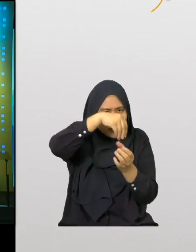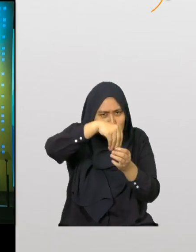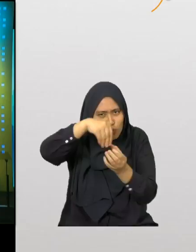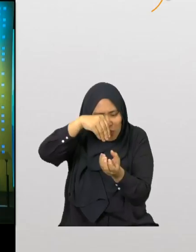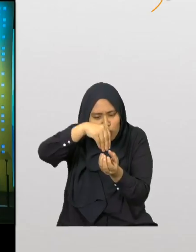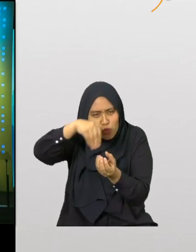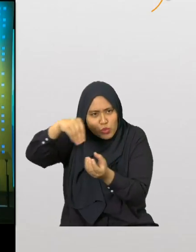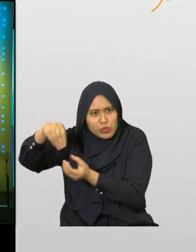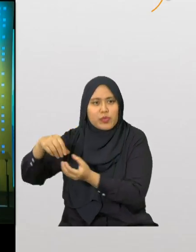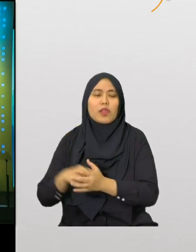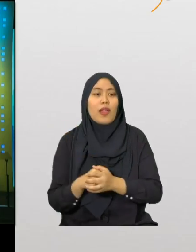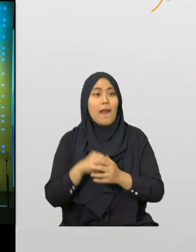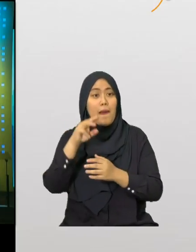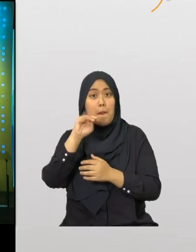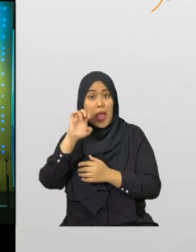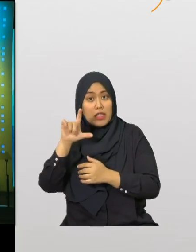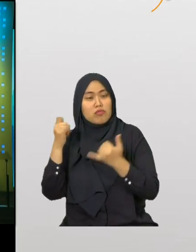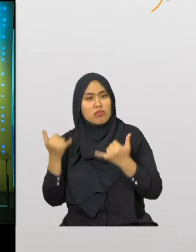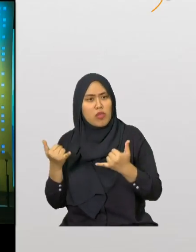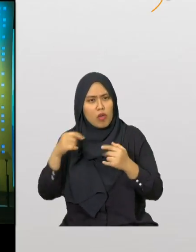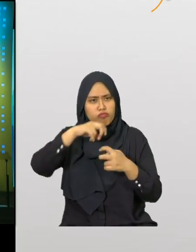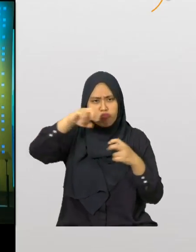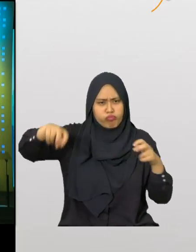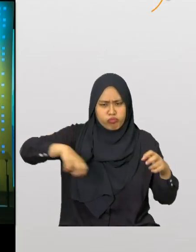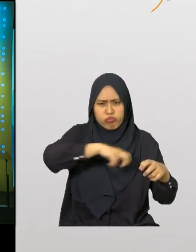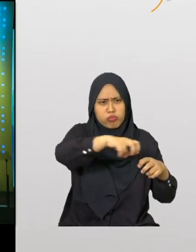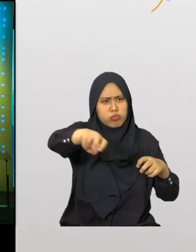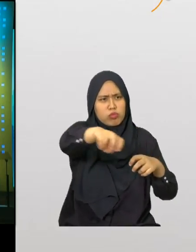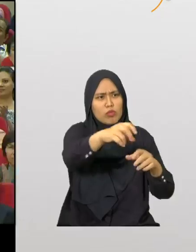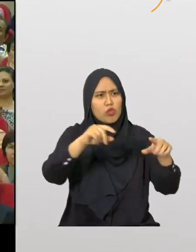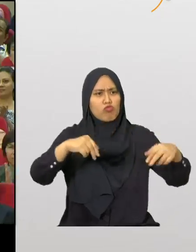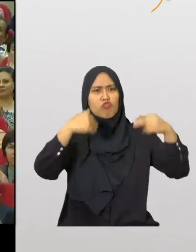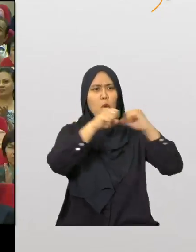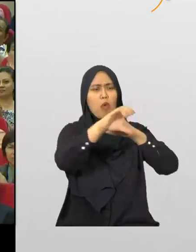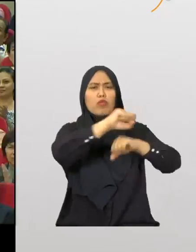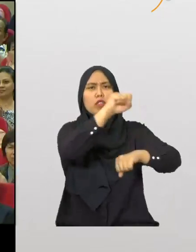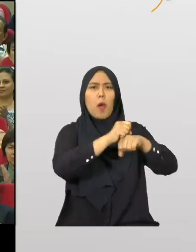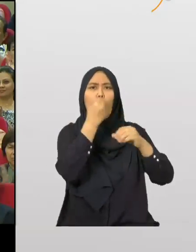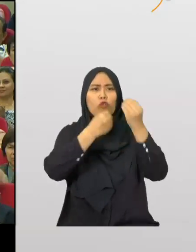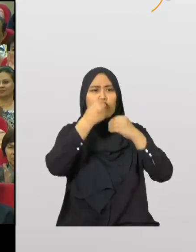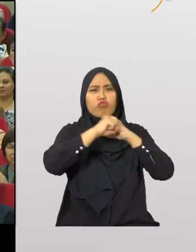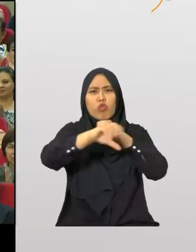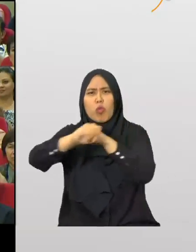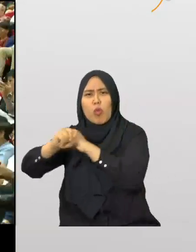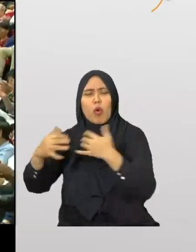Michael now travels the world to introduce his popiah and promote Singapore food. All the best, Michael.